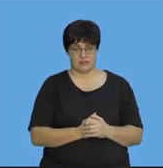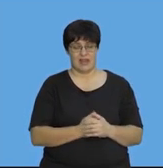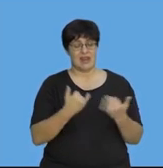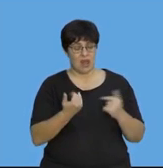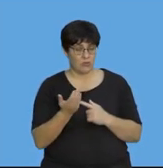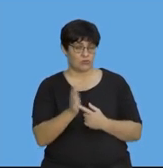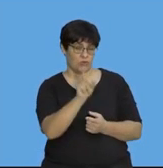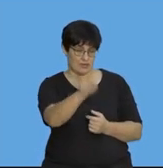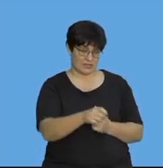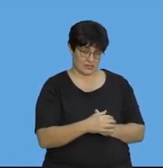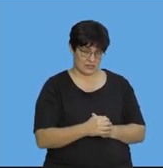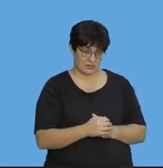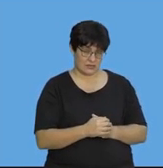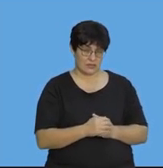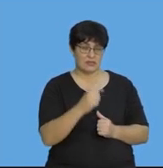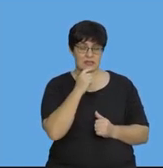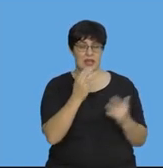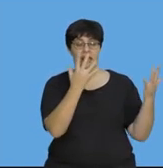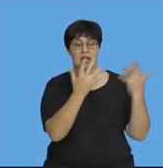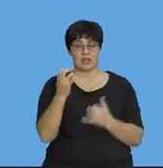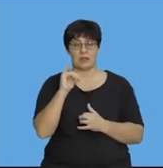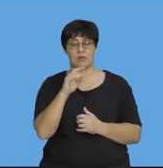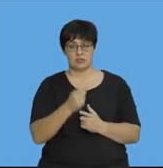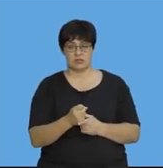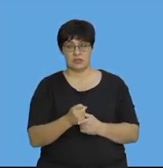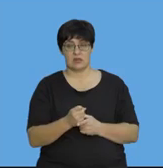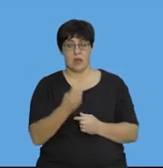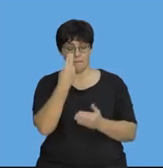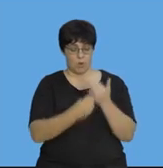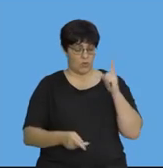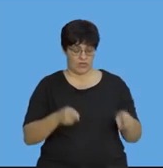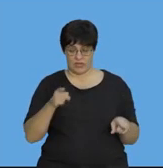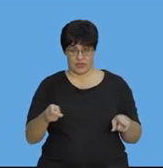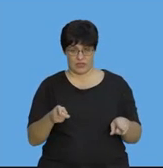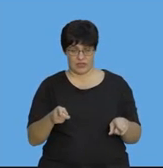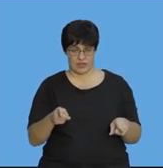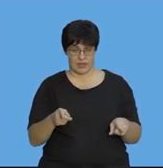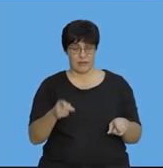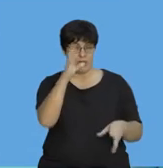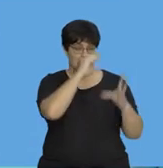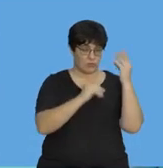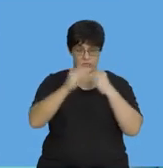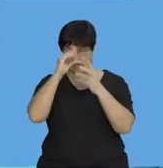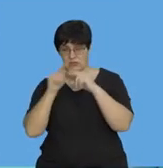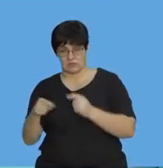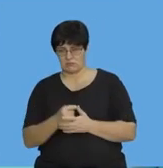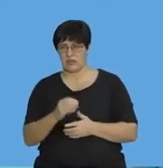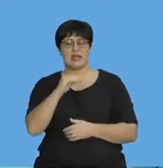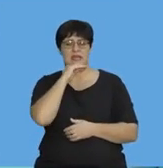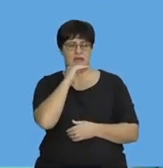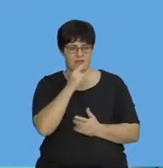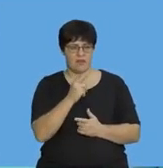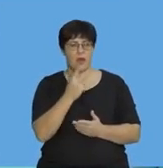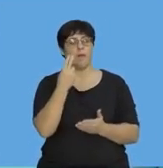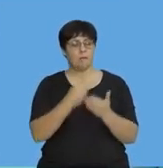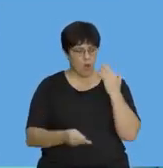I now need to show you something. They said calculate the impulse experienced on both freight trains. This would be